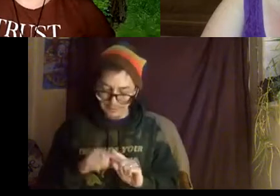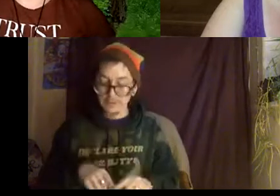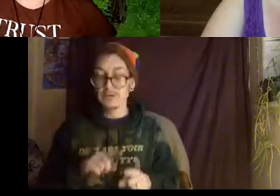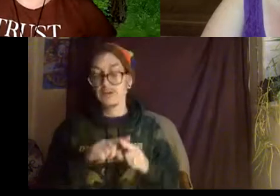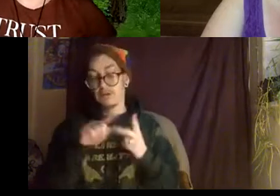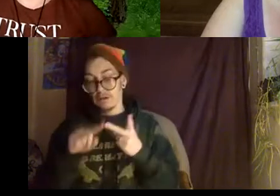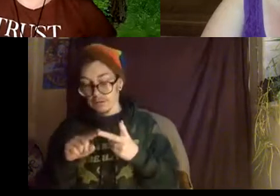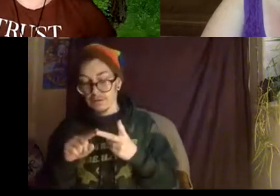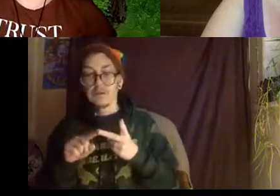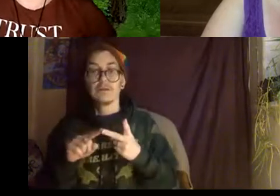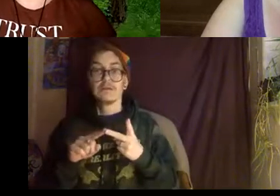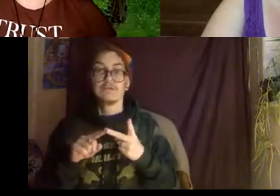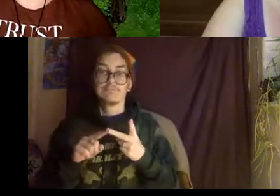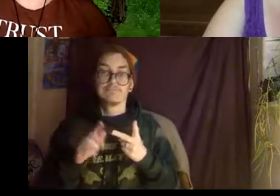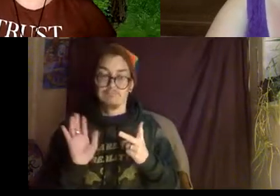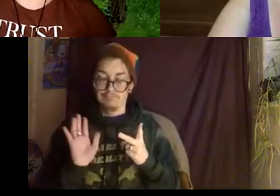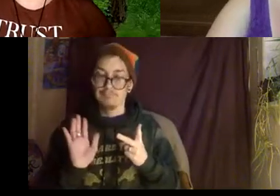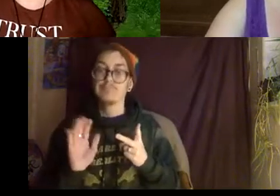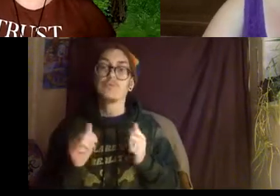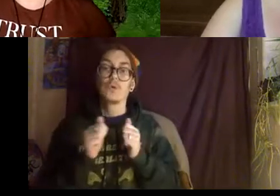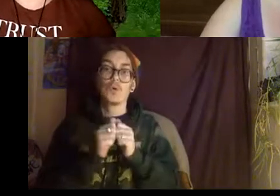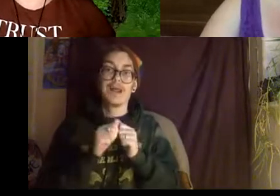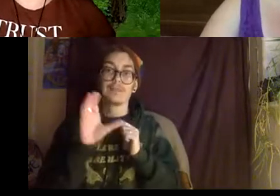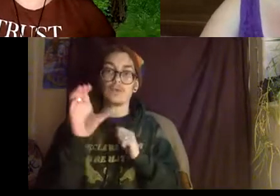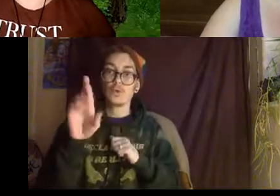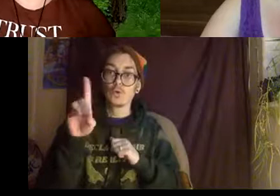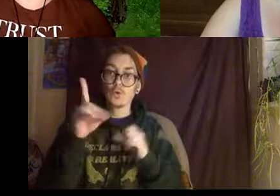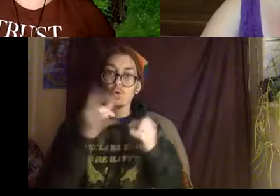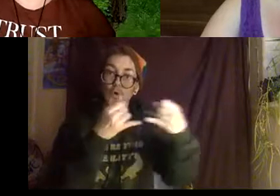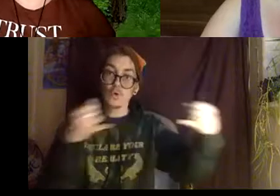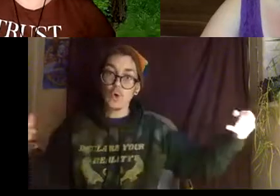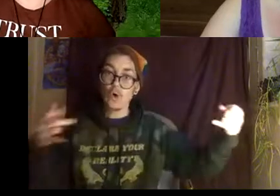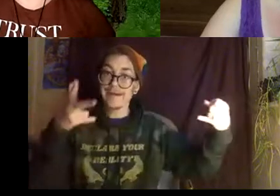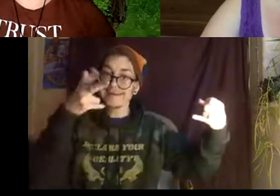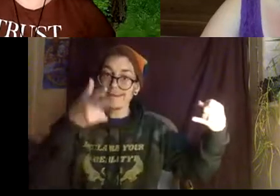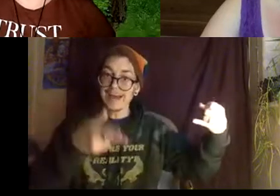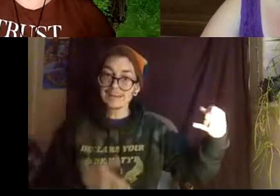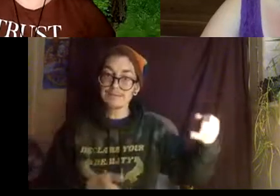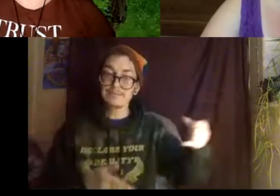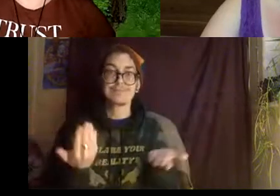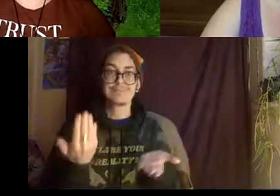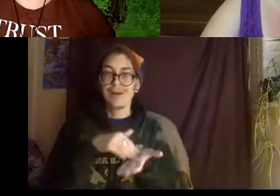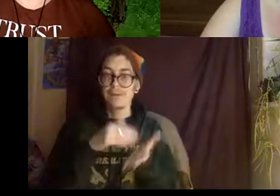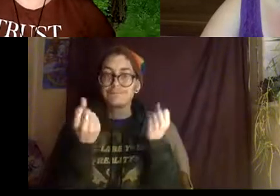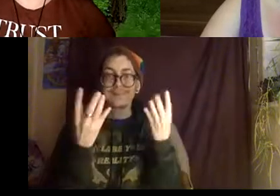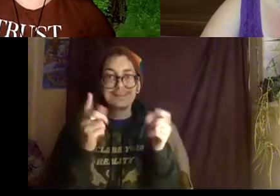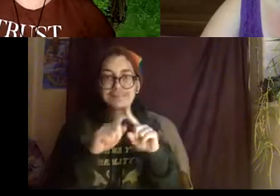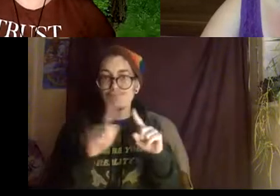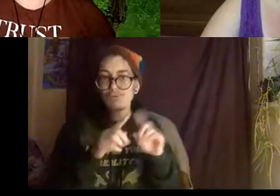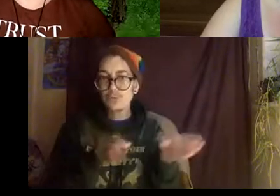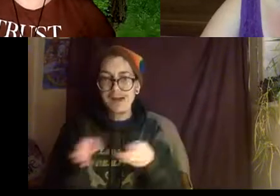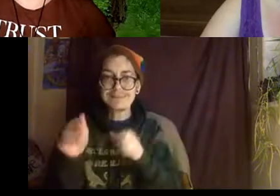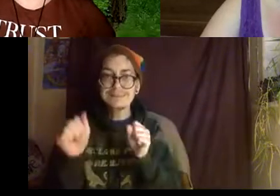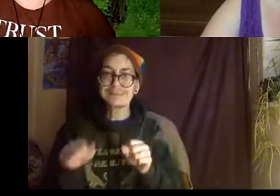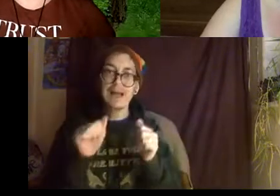So I think that's really important to keep in mind. When we were talking about the cord cutting,